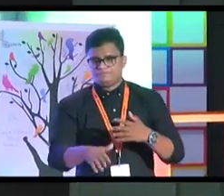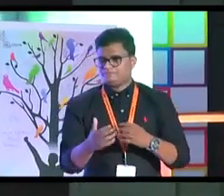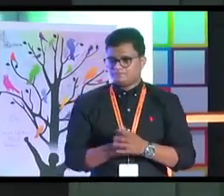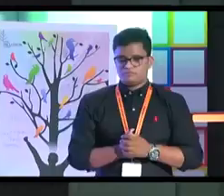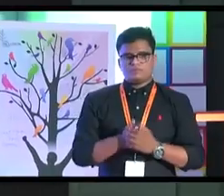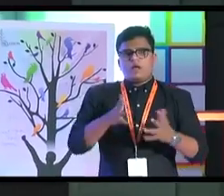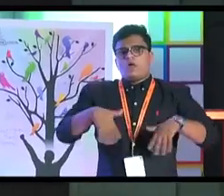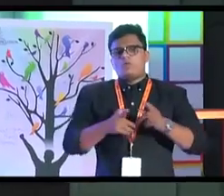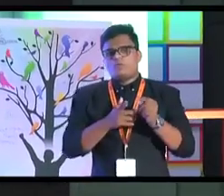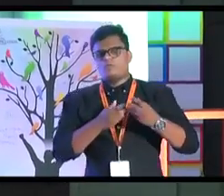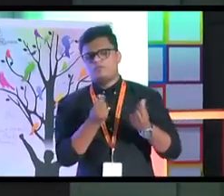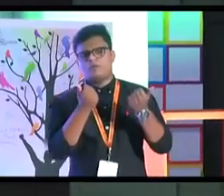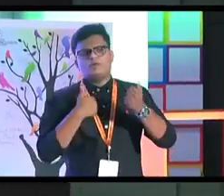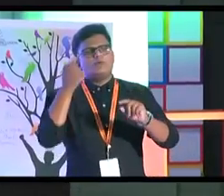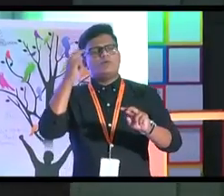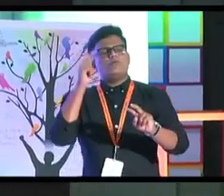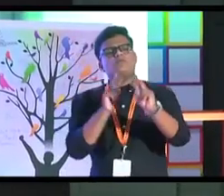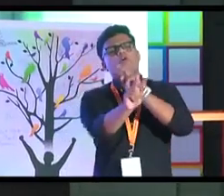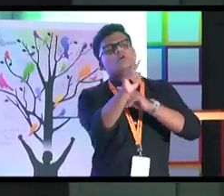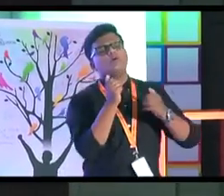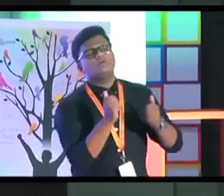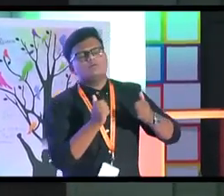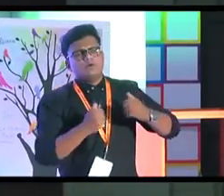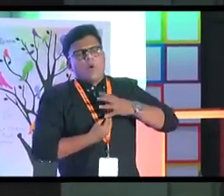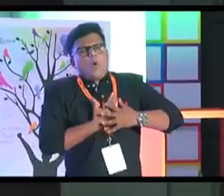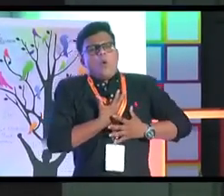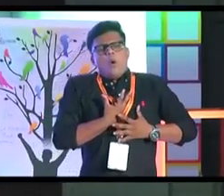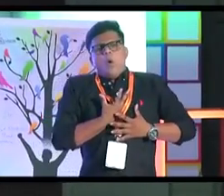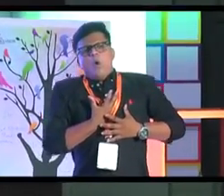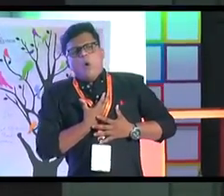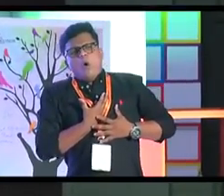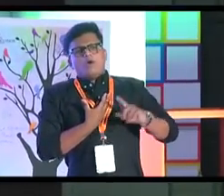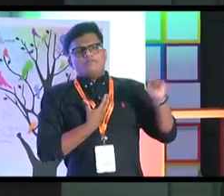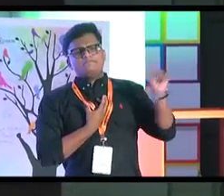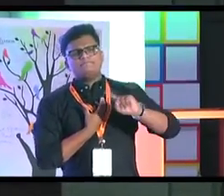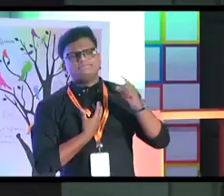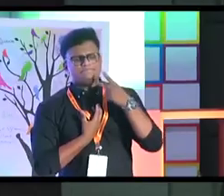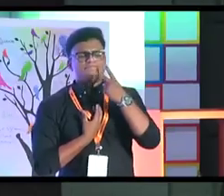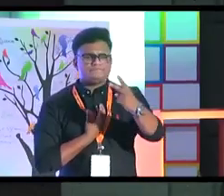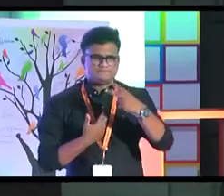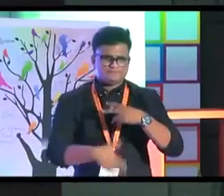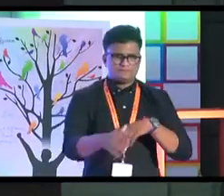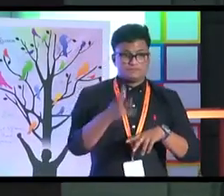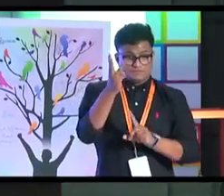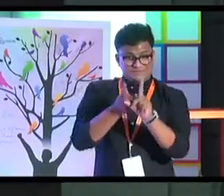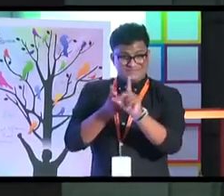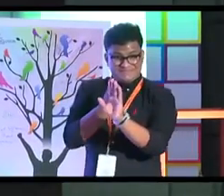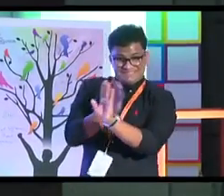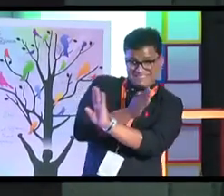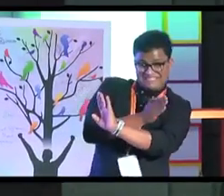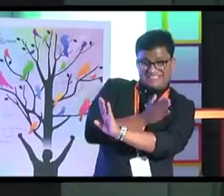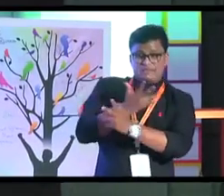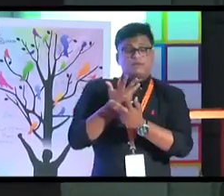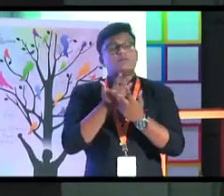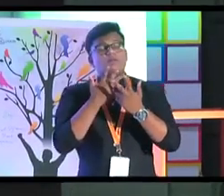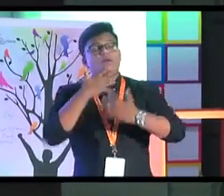approach, our vision, what is our inspiration, and key achievements are in our journey in last 3 years, and call to